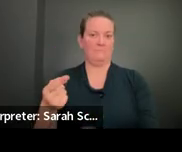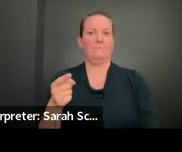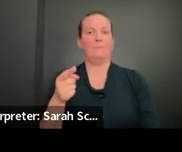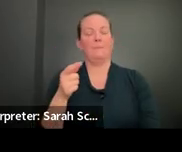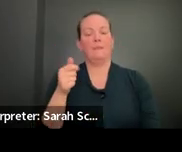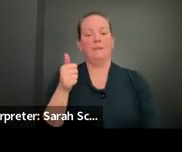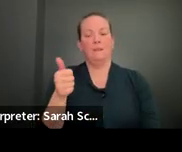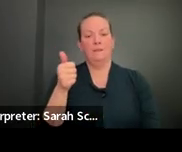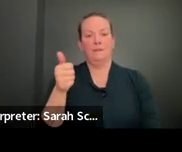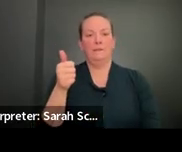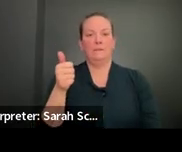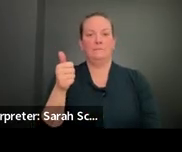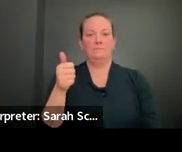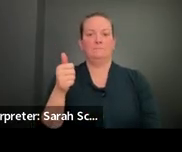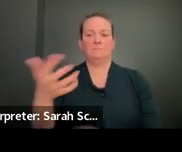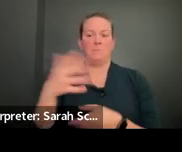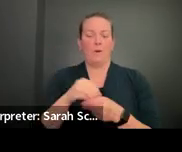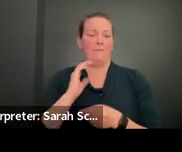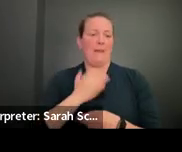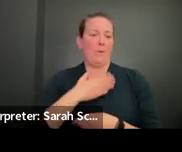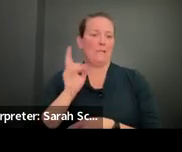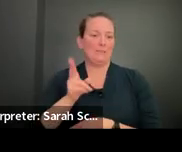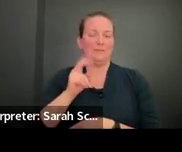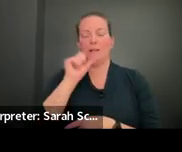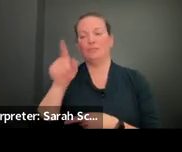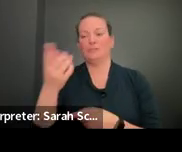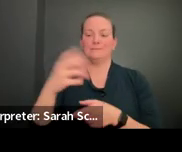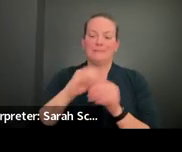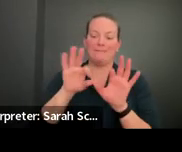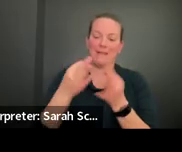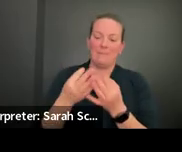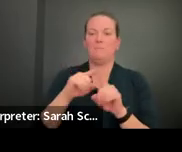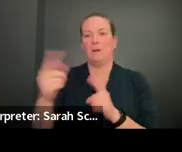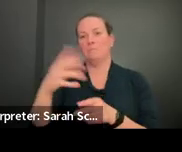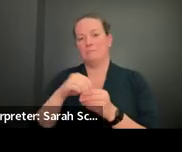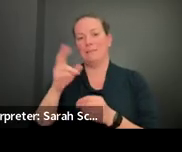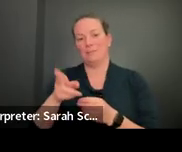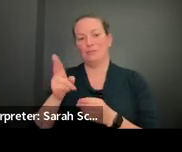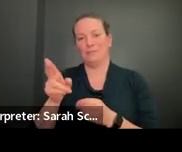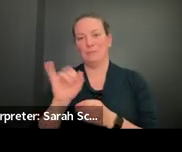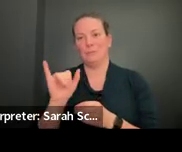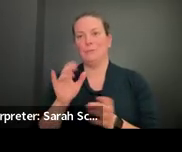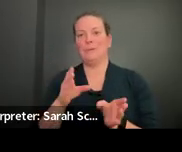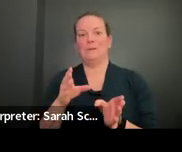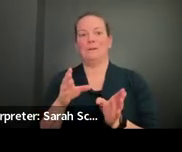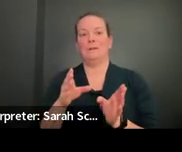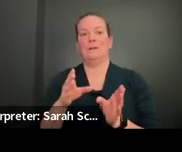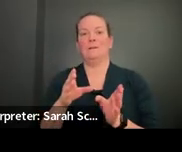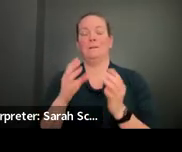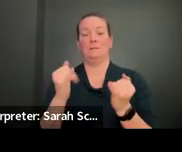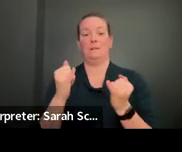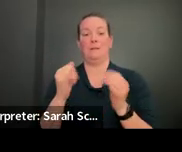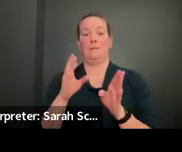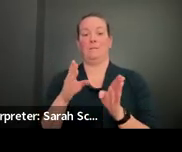of she's part of our history, not just part of our family, but part of our history. And her legacy has been